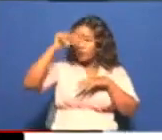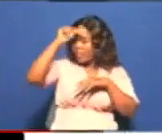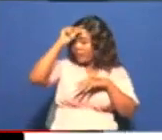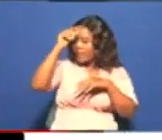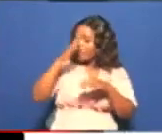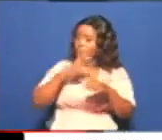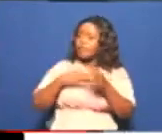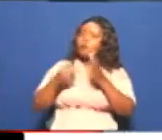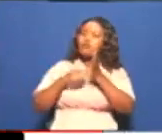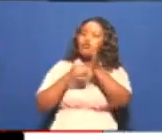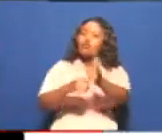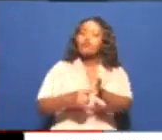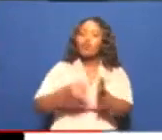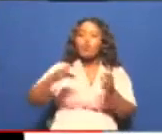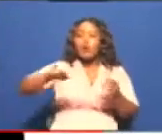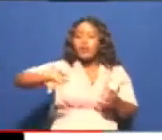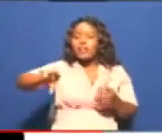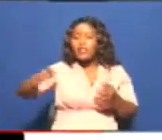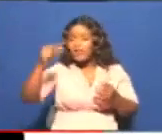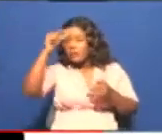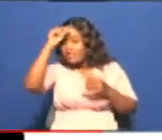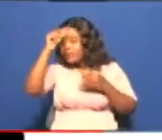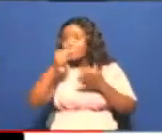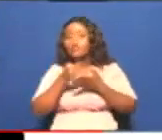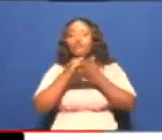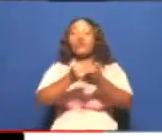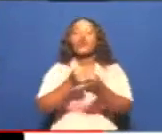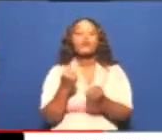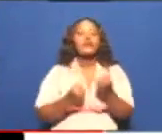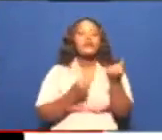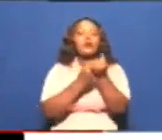county government kusaidia kuweza kusaidia wakazi